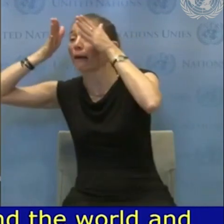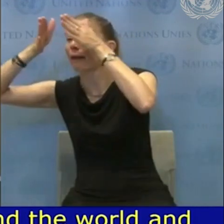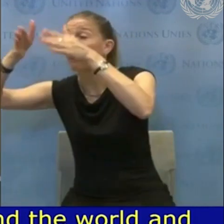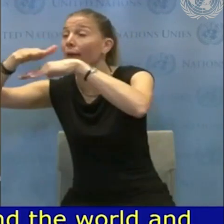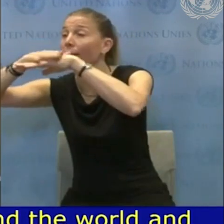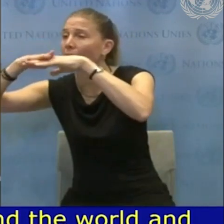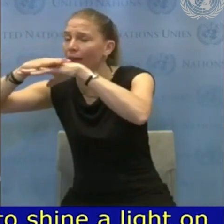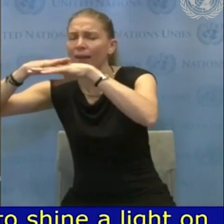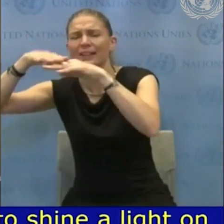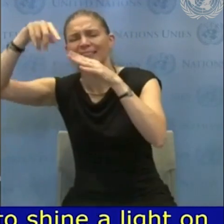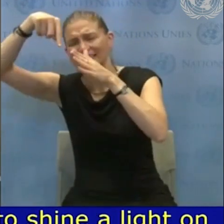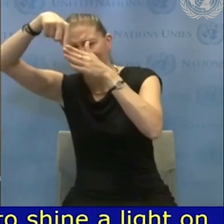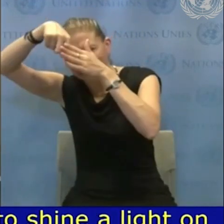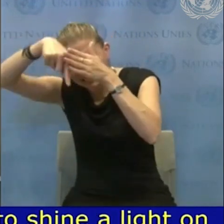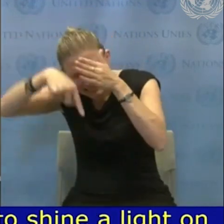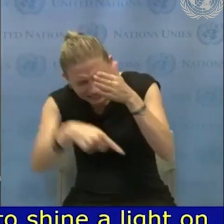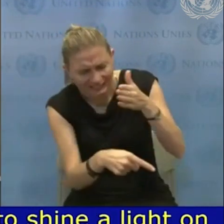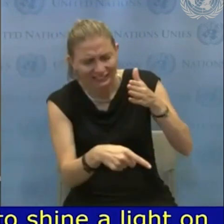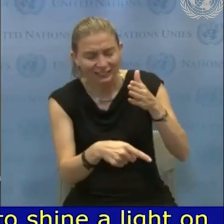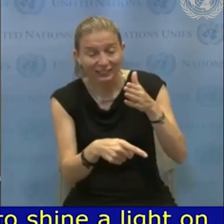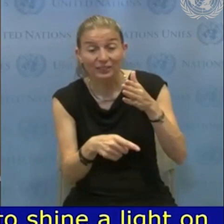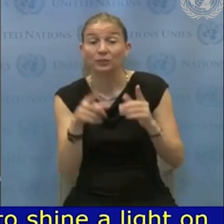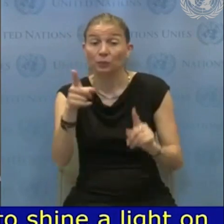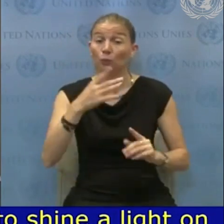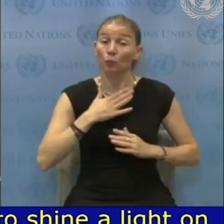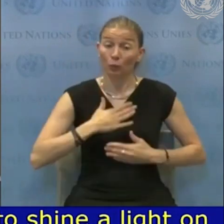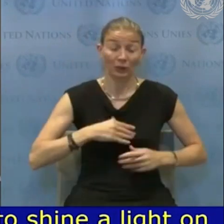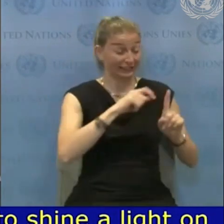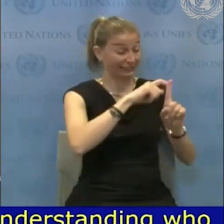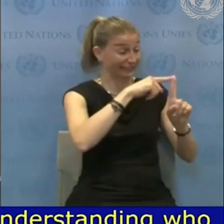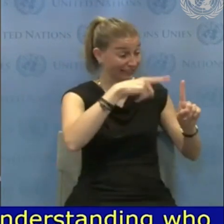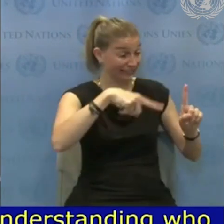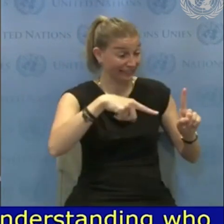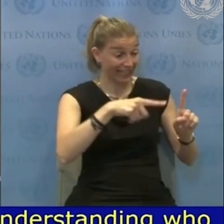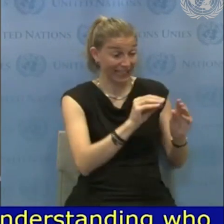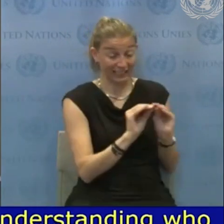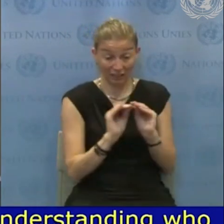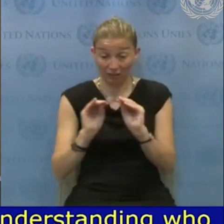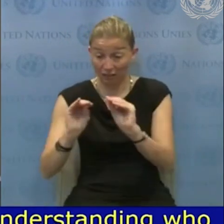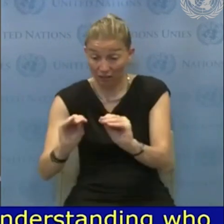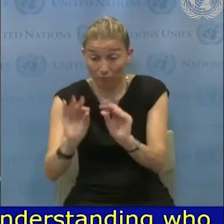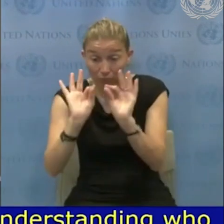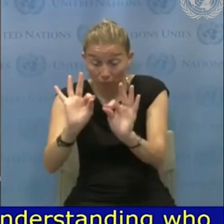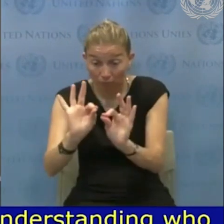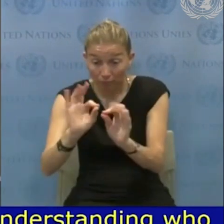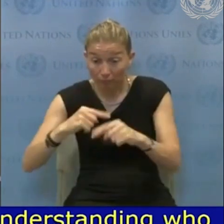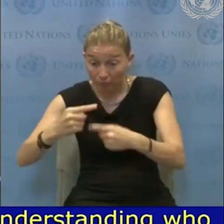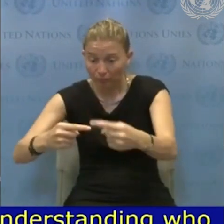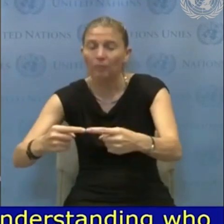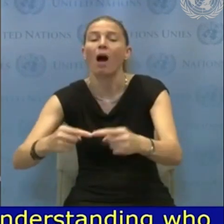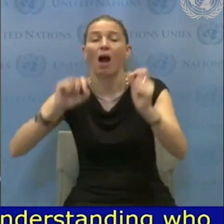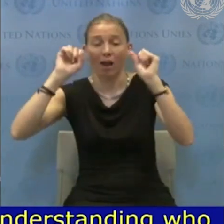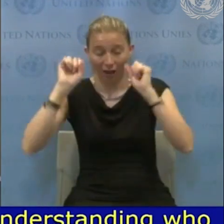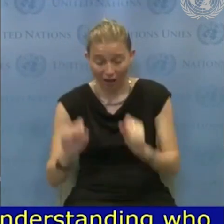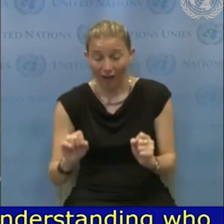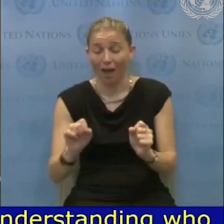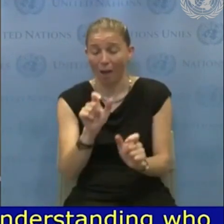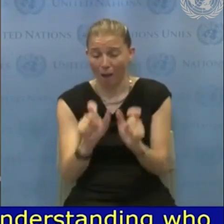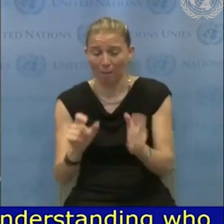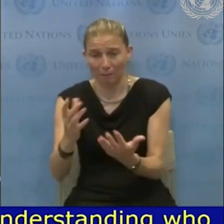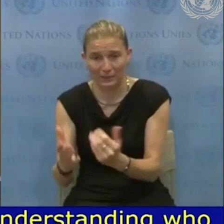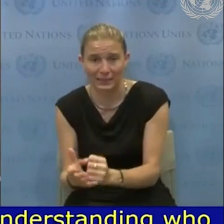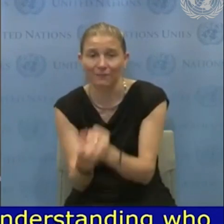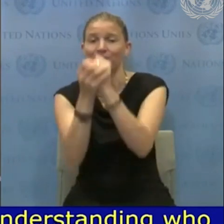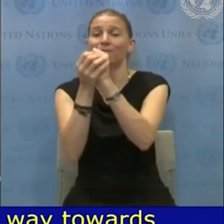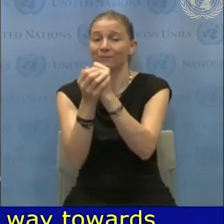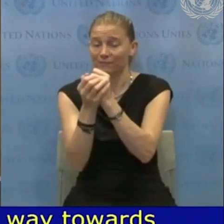Data, when it's used well, can help to save lives. The VNRs that we're all considering